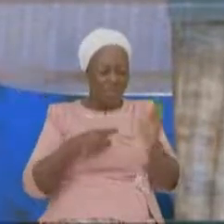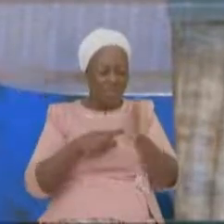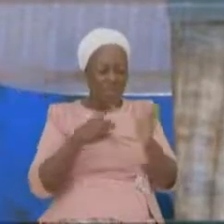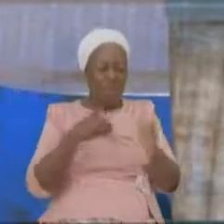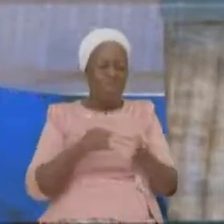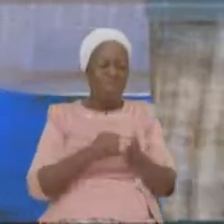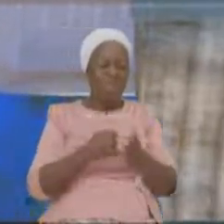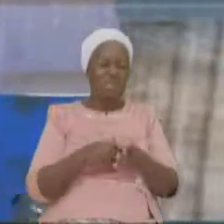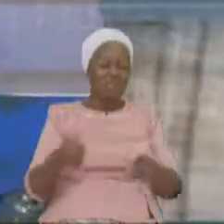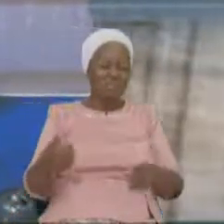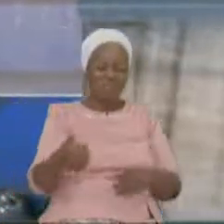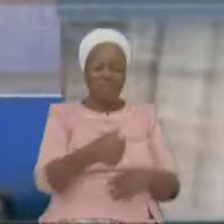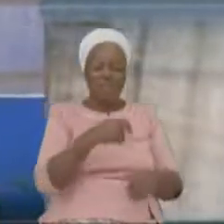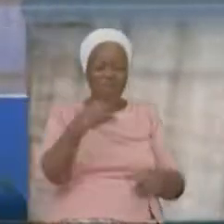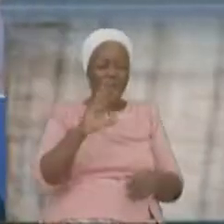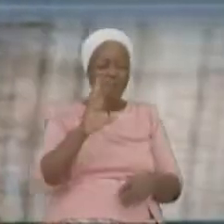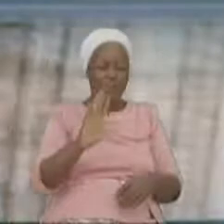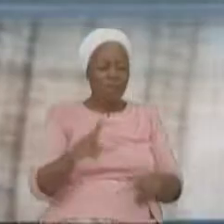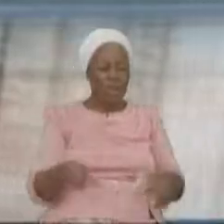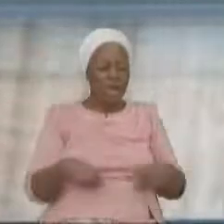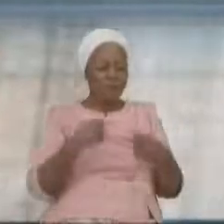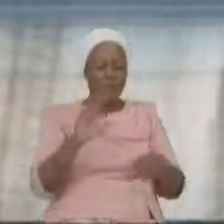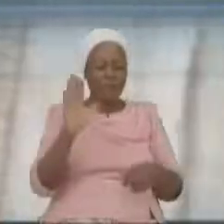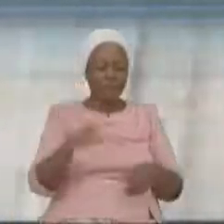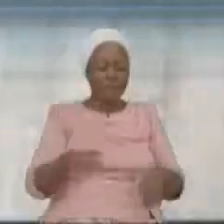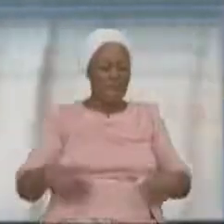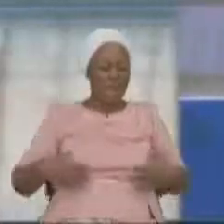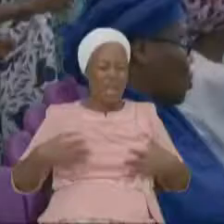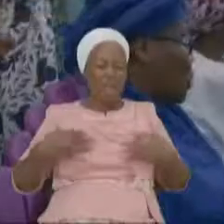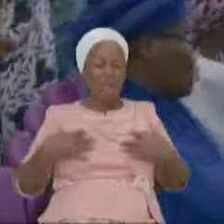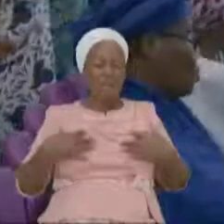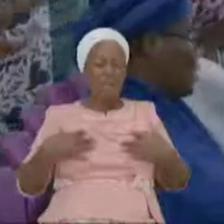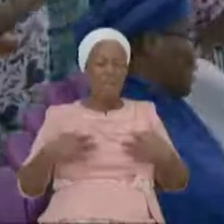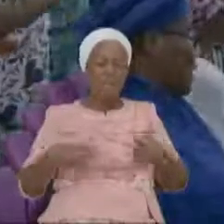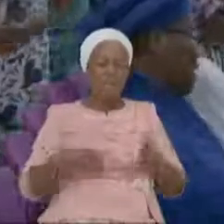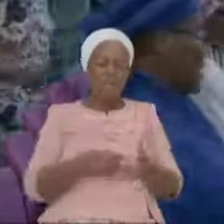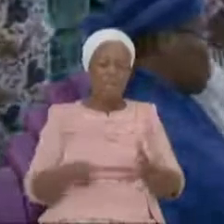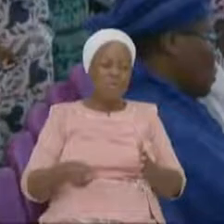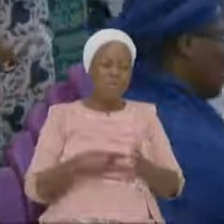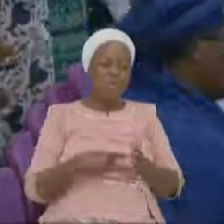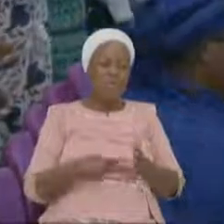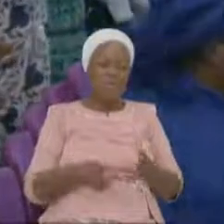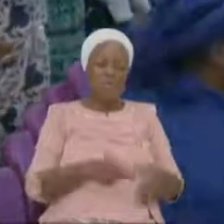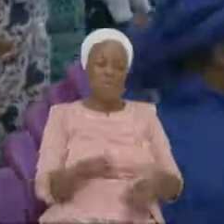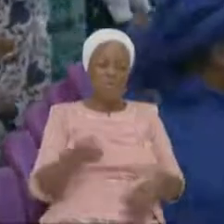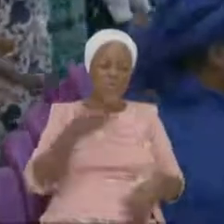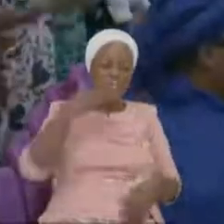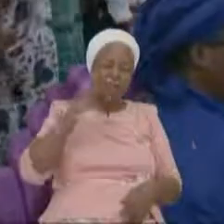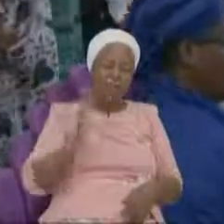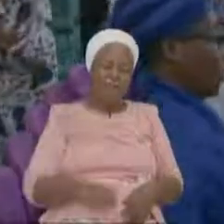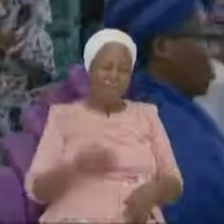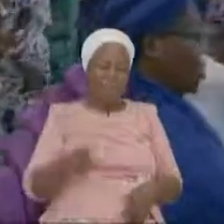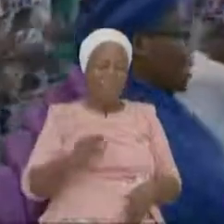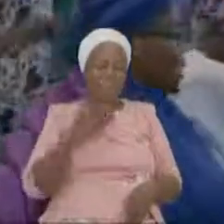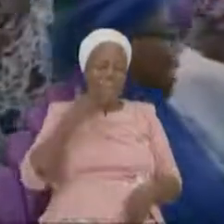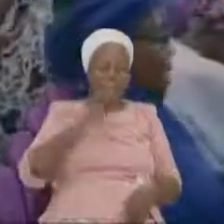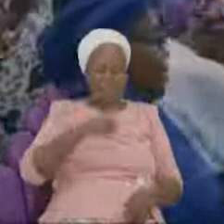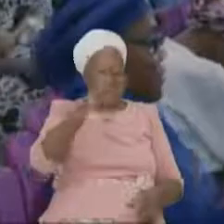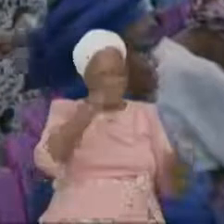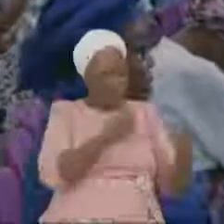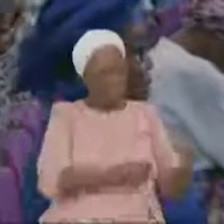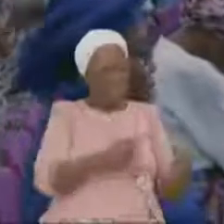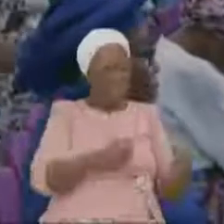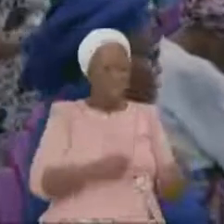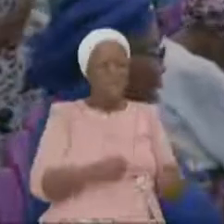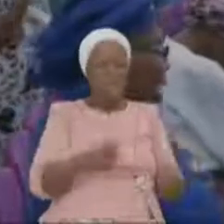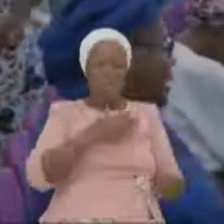themselves of your life, of your life. Those monsters, the fleshly things, stab them